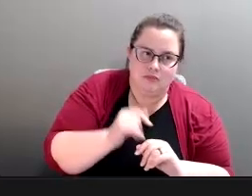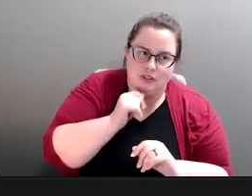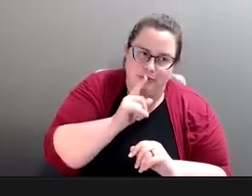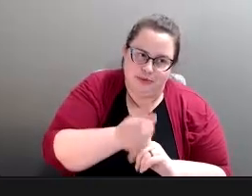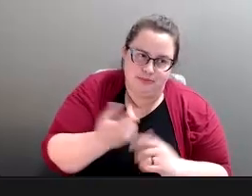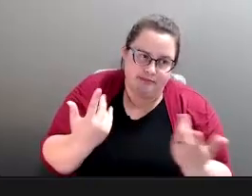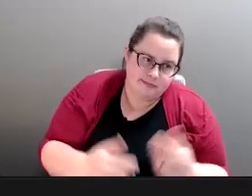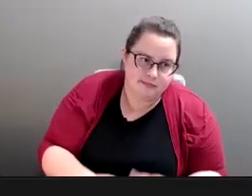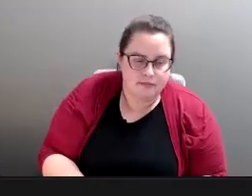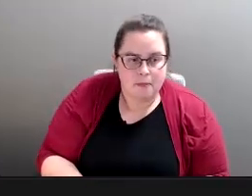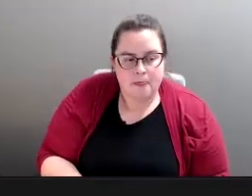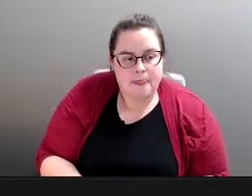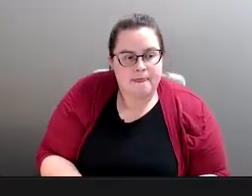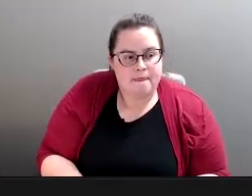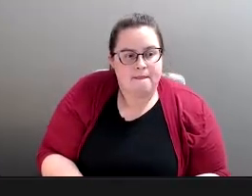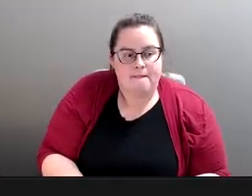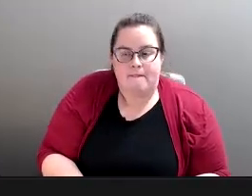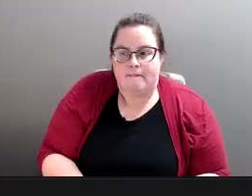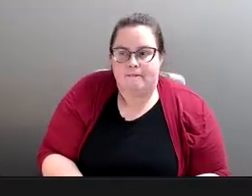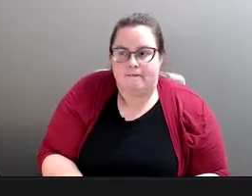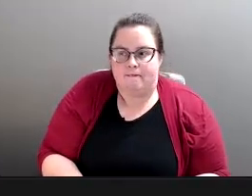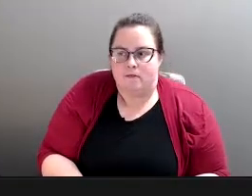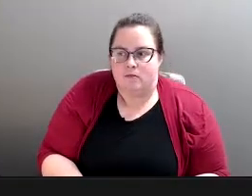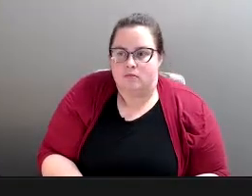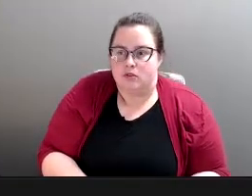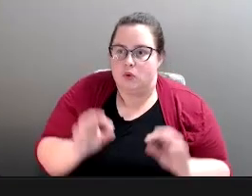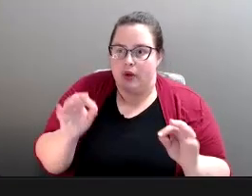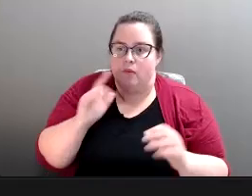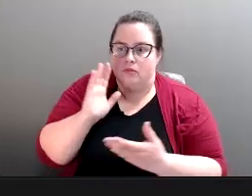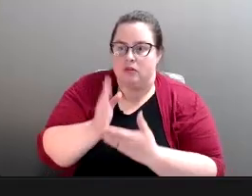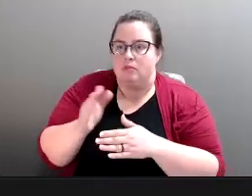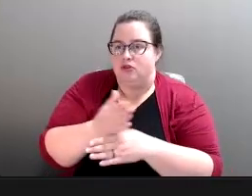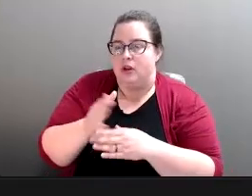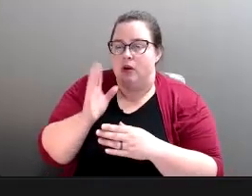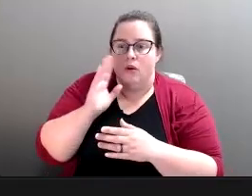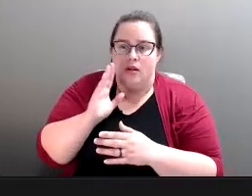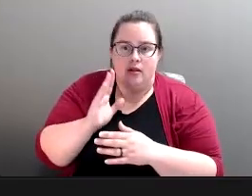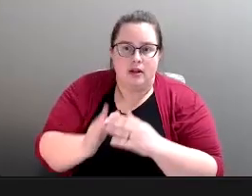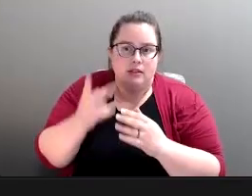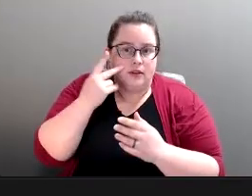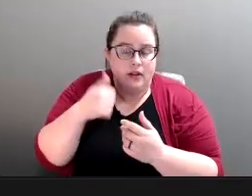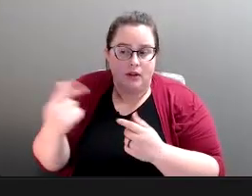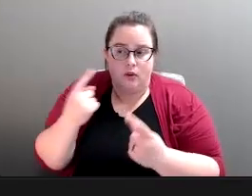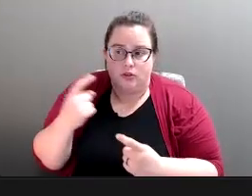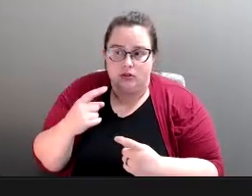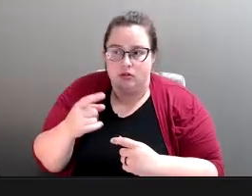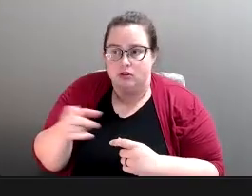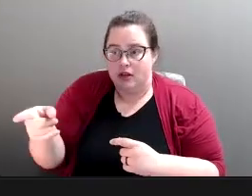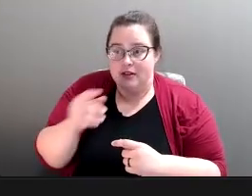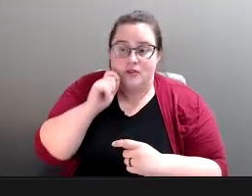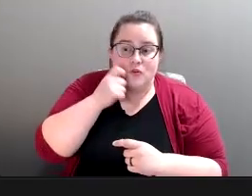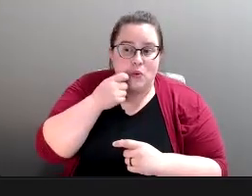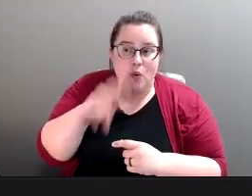true. Okay. Can you stop sharing and we'll just kind of end this up and see if there's Sure. any questions? But it's a cool website,